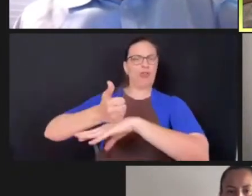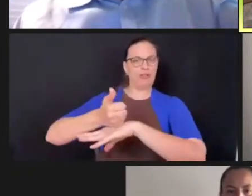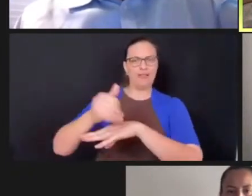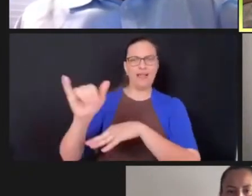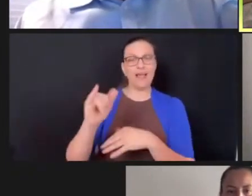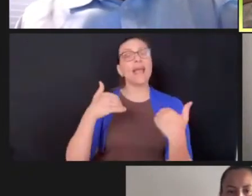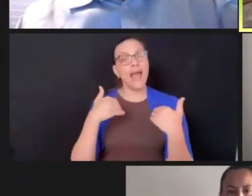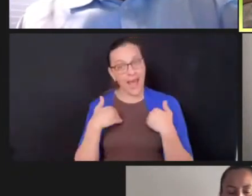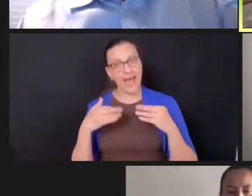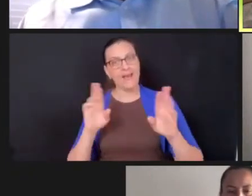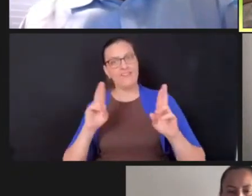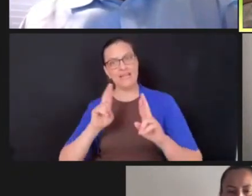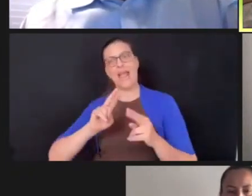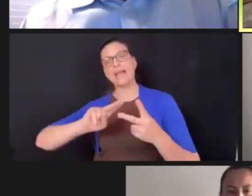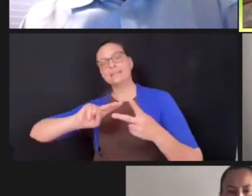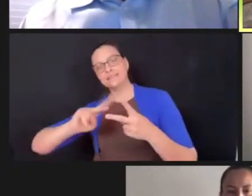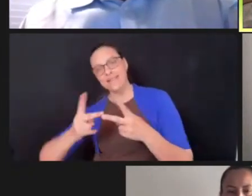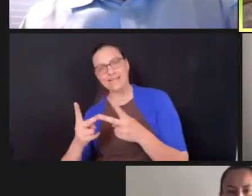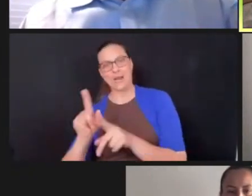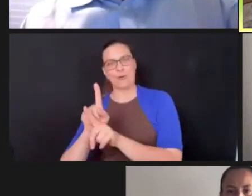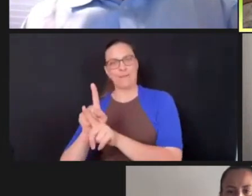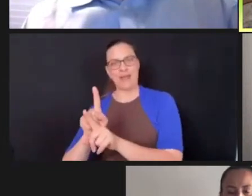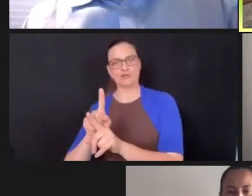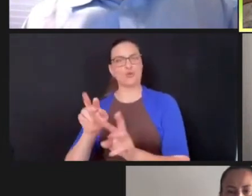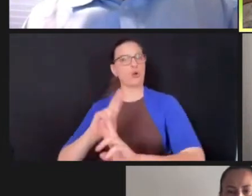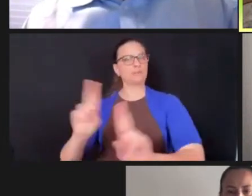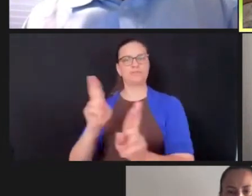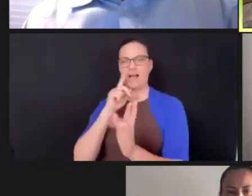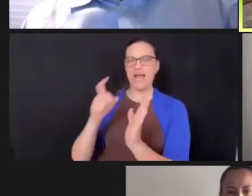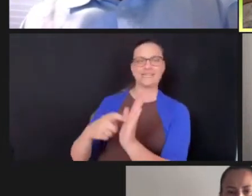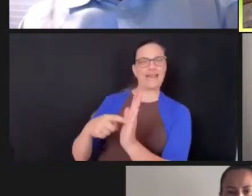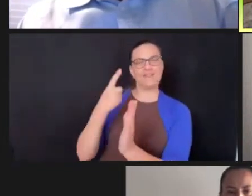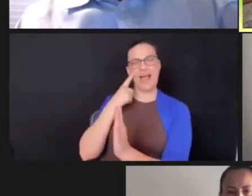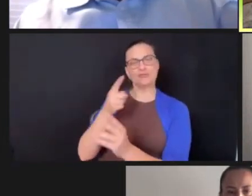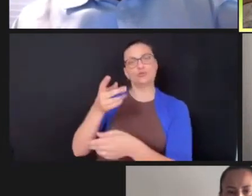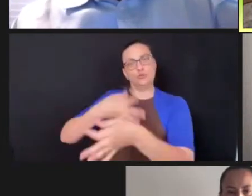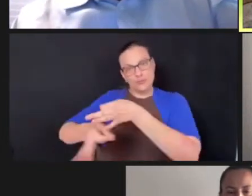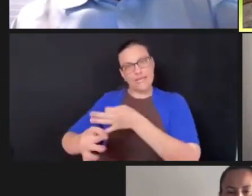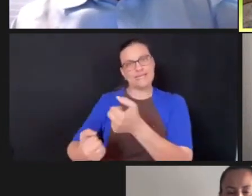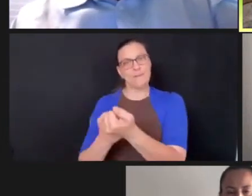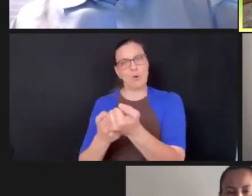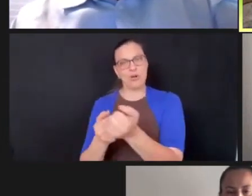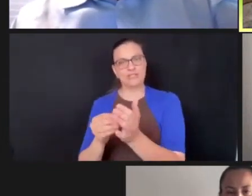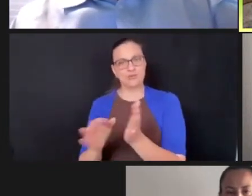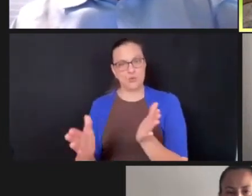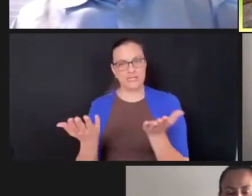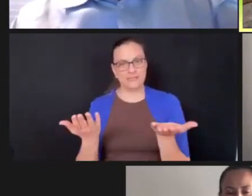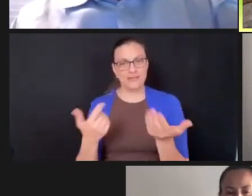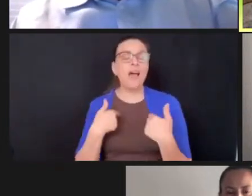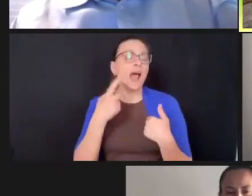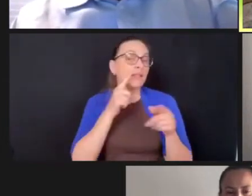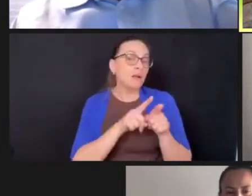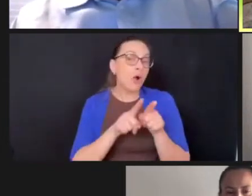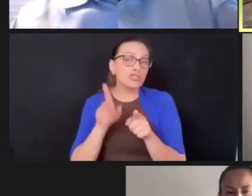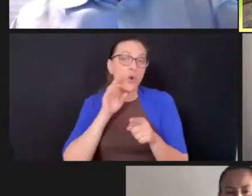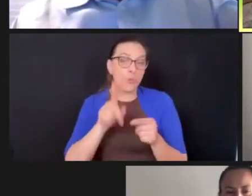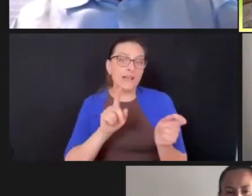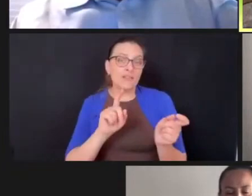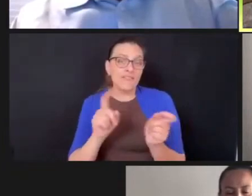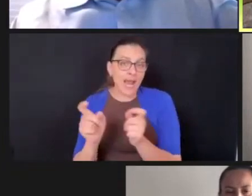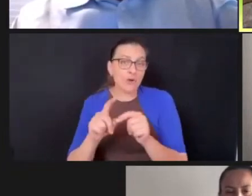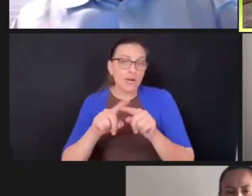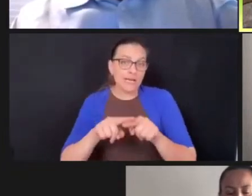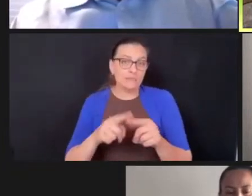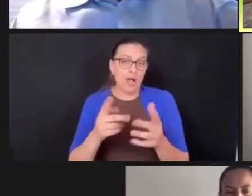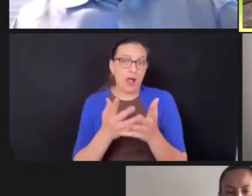students. I think it's also going to vary a lot by individual. So for instance, one thing